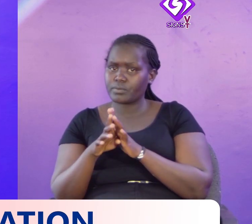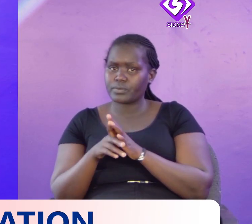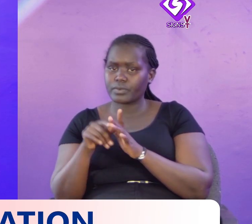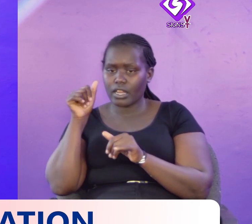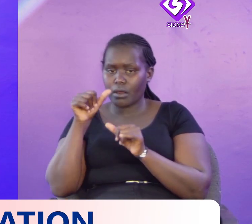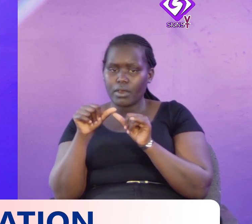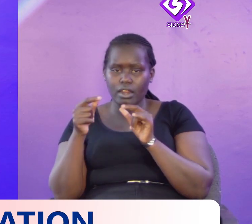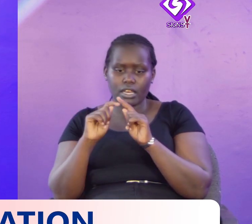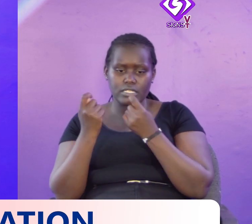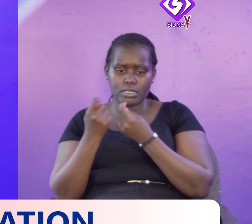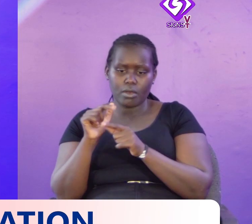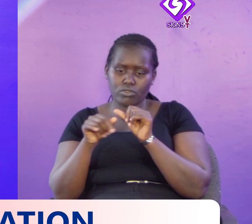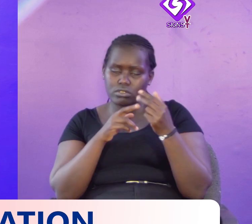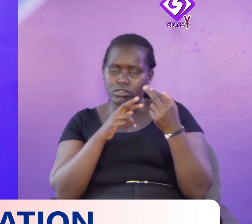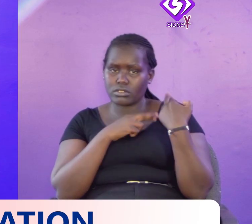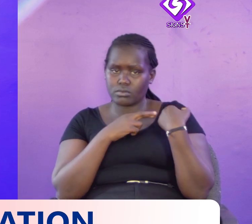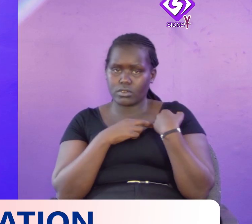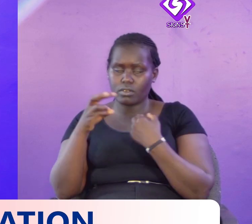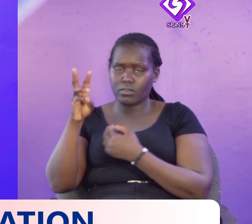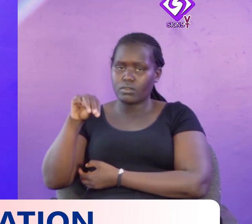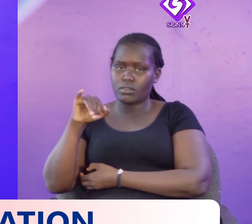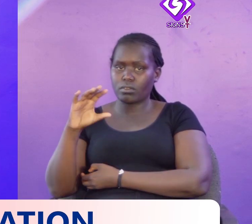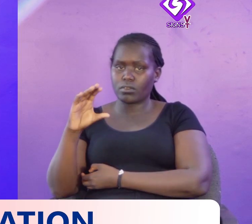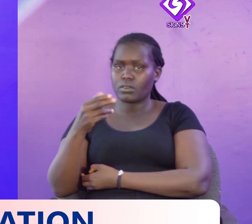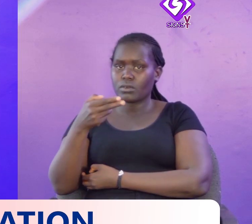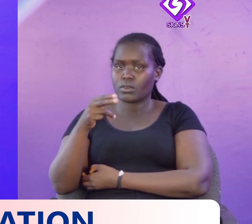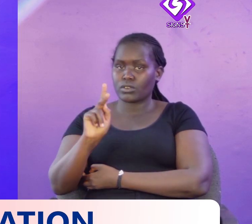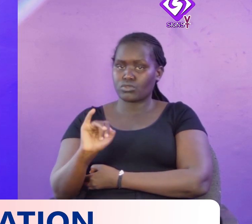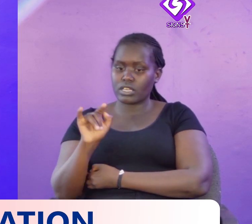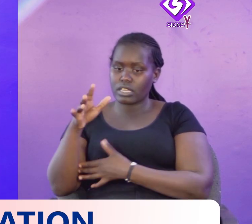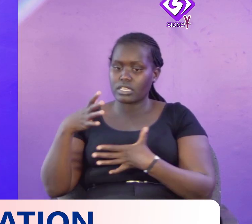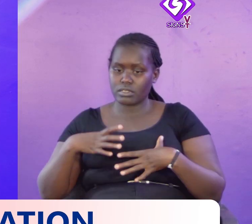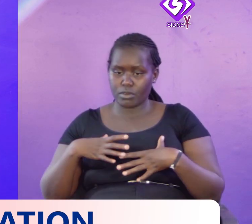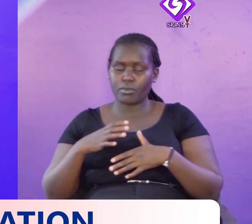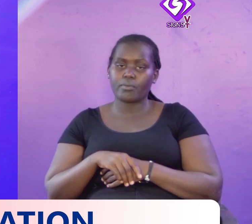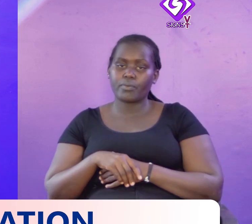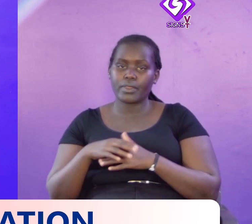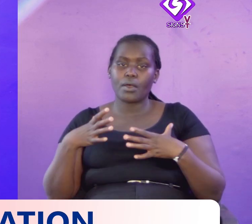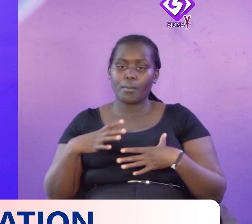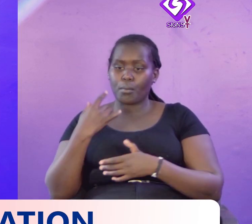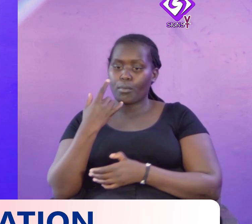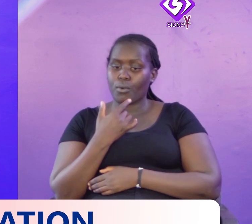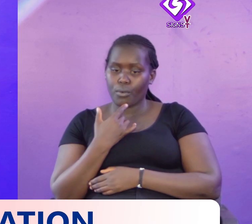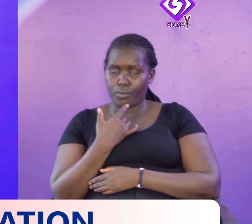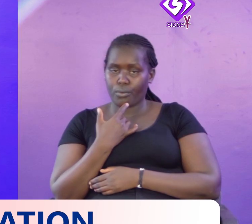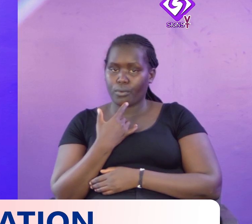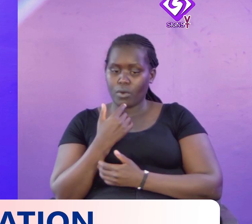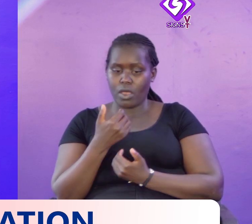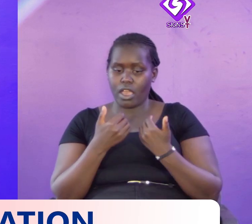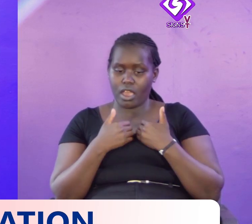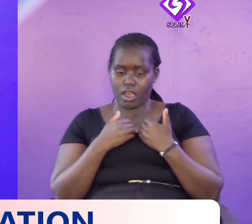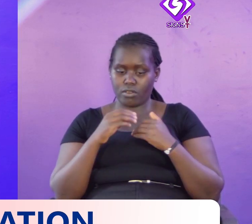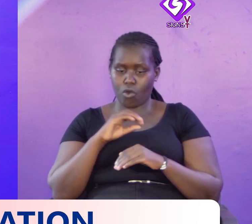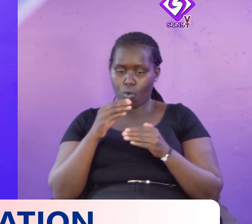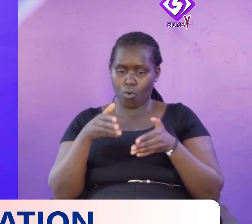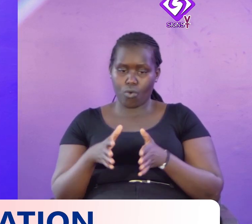of responsibility? Mishuki. In fact, these people were people who had their own ways. They